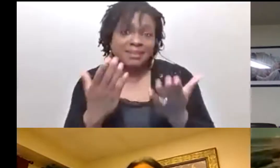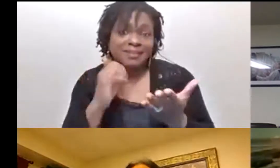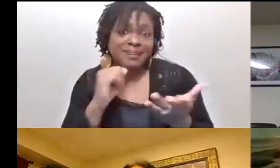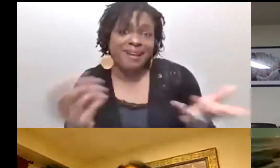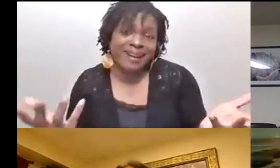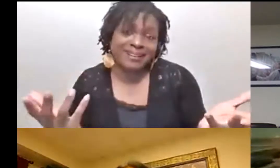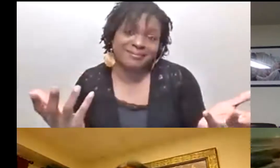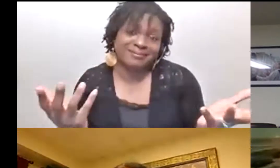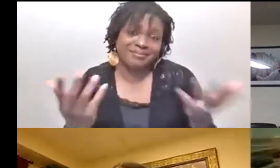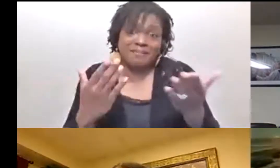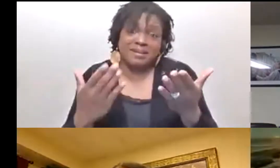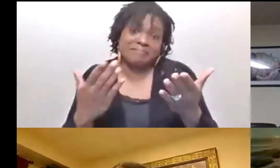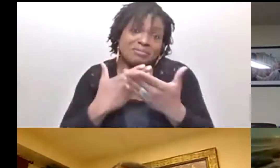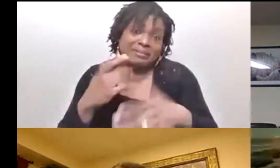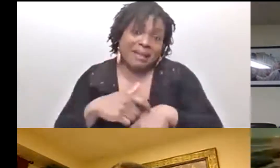Mhm. Mhm.